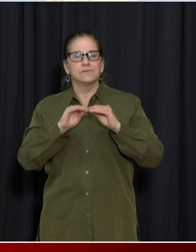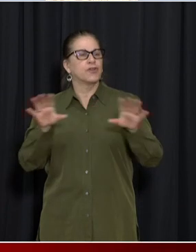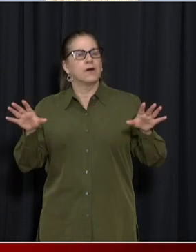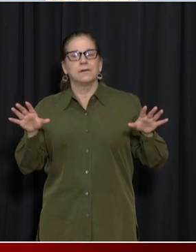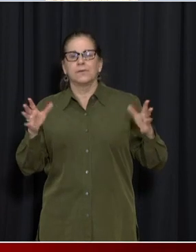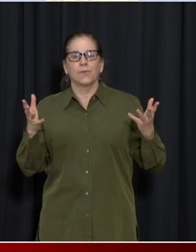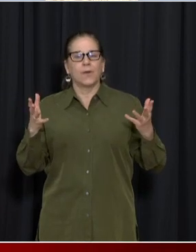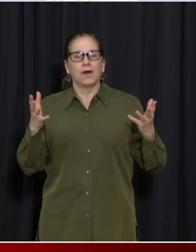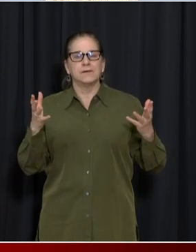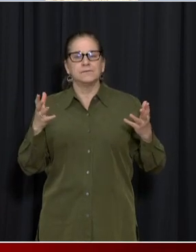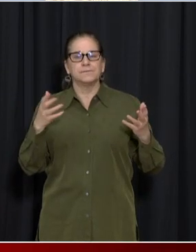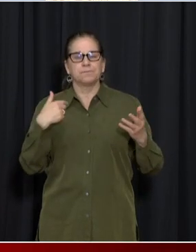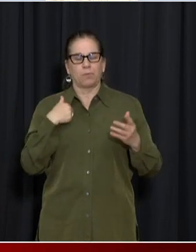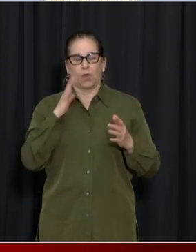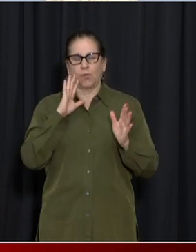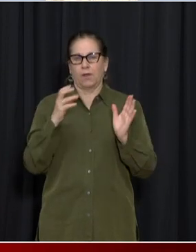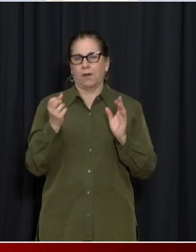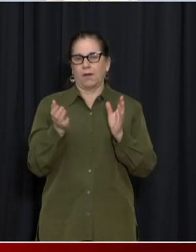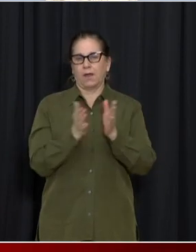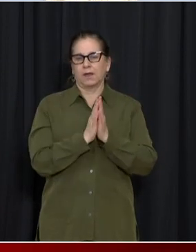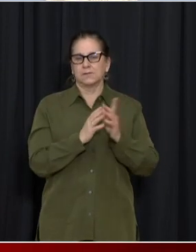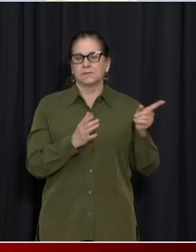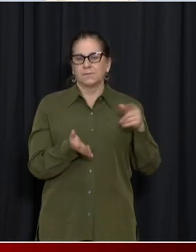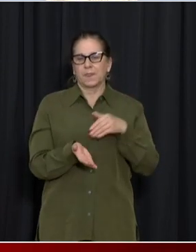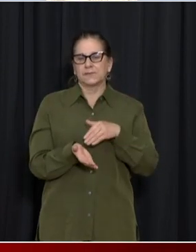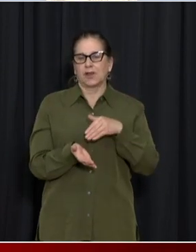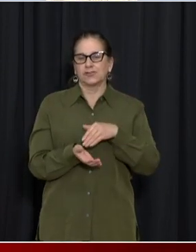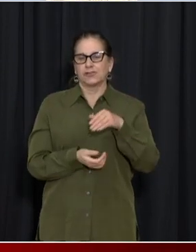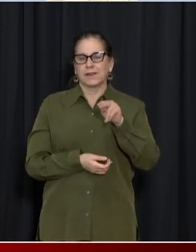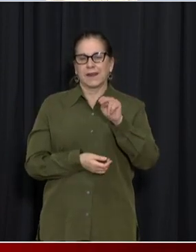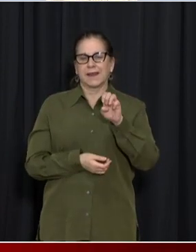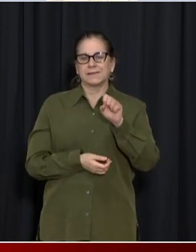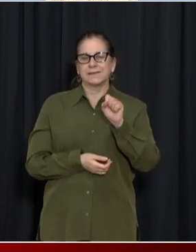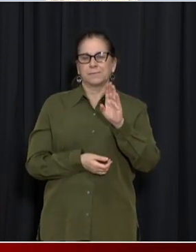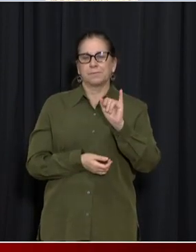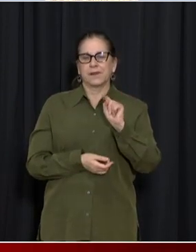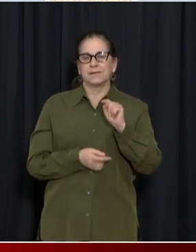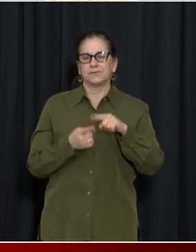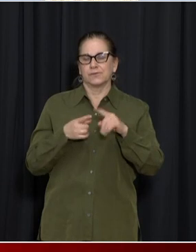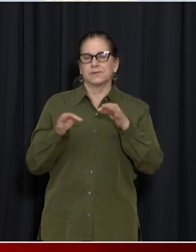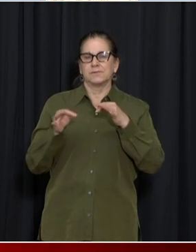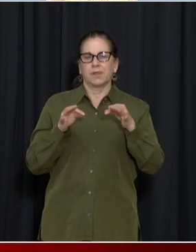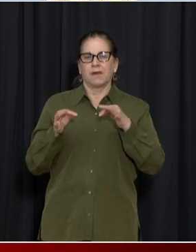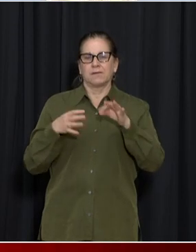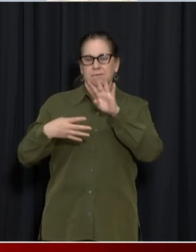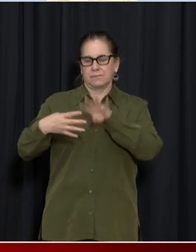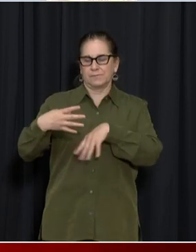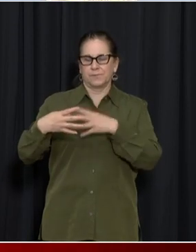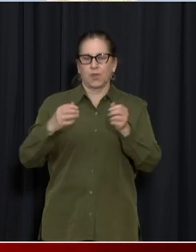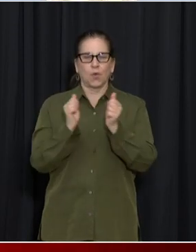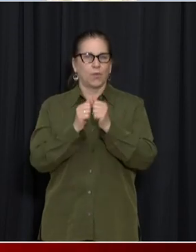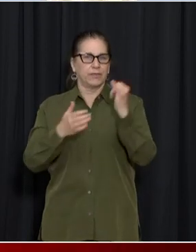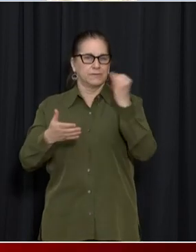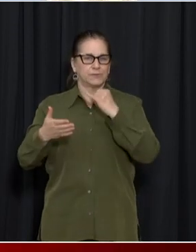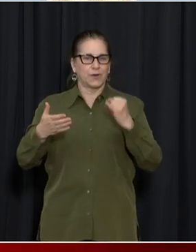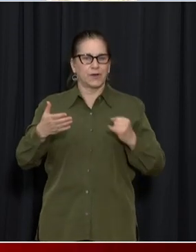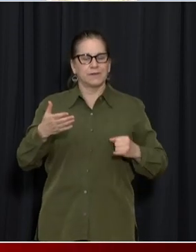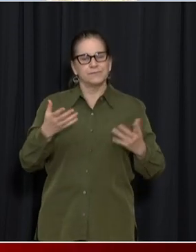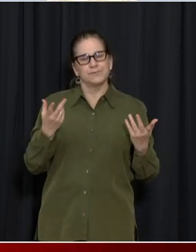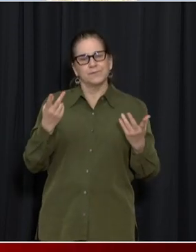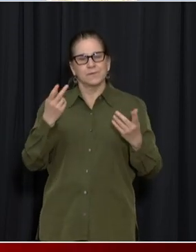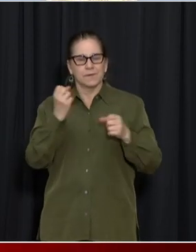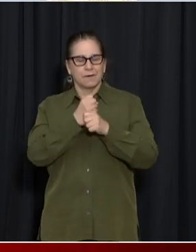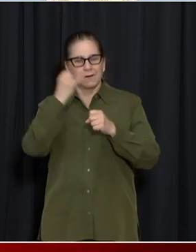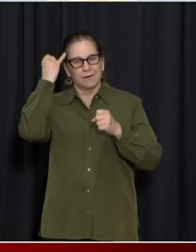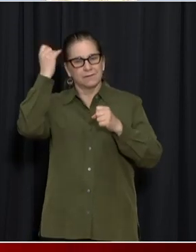to walk through this graph and the graphs that she confers